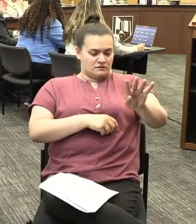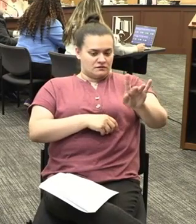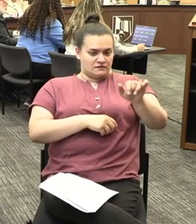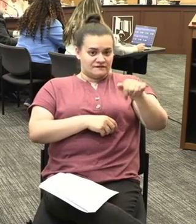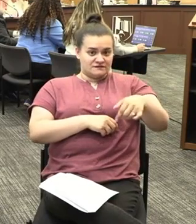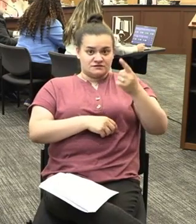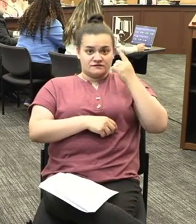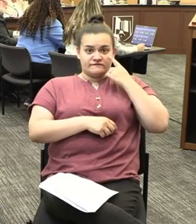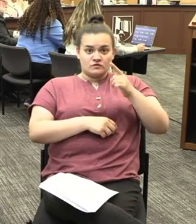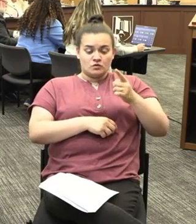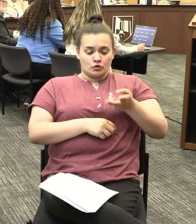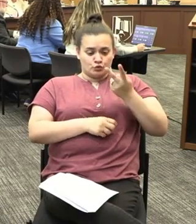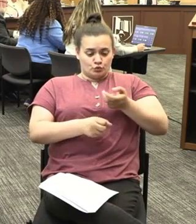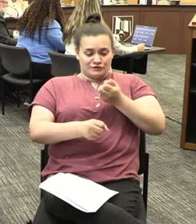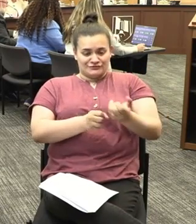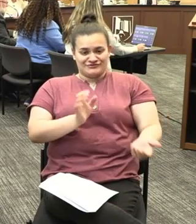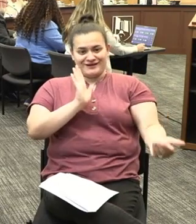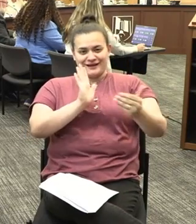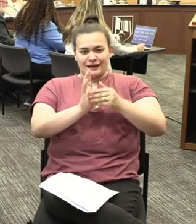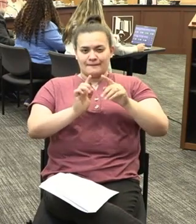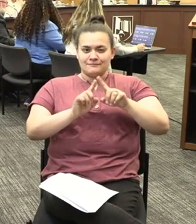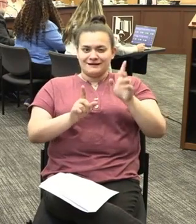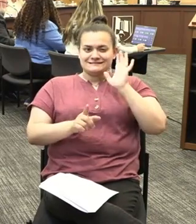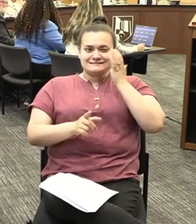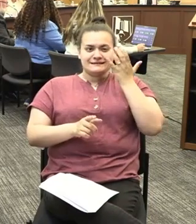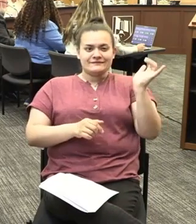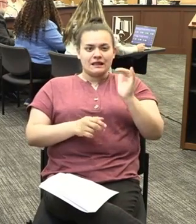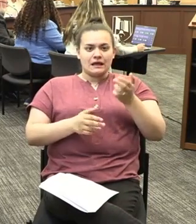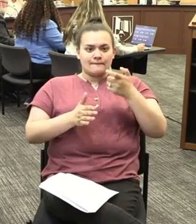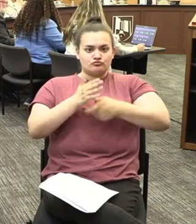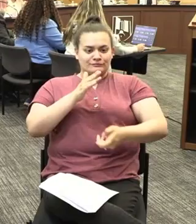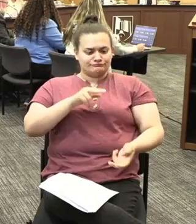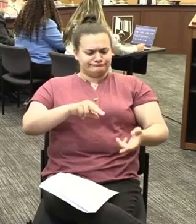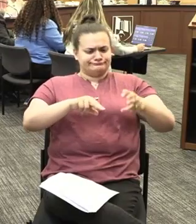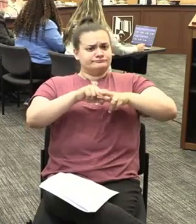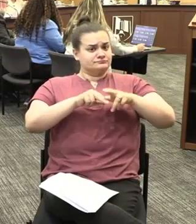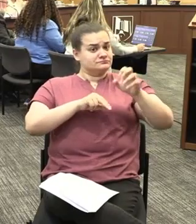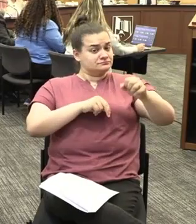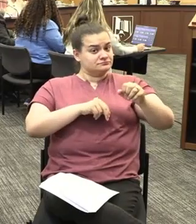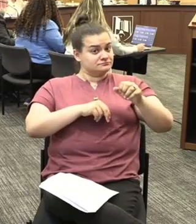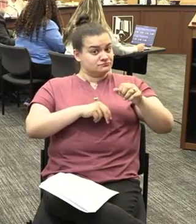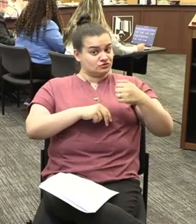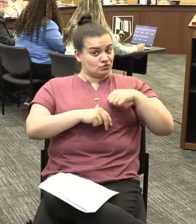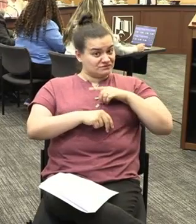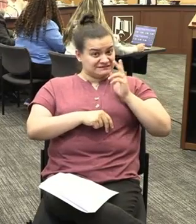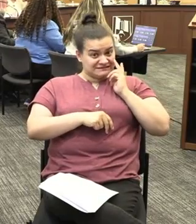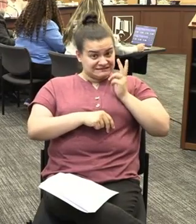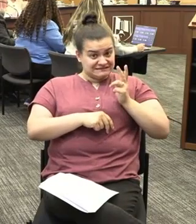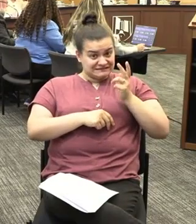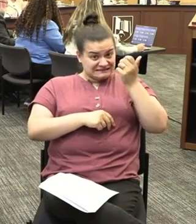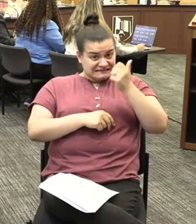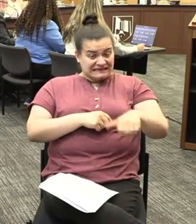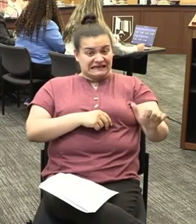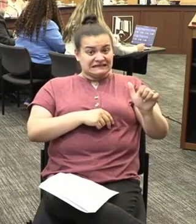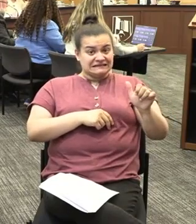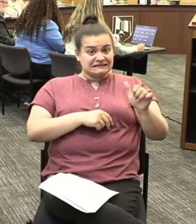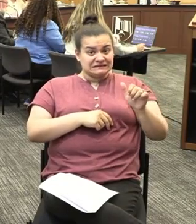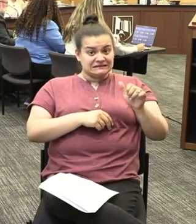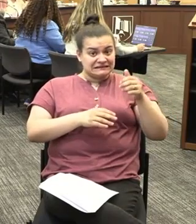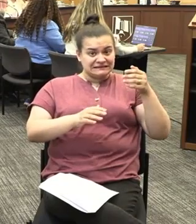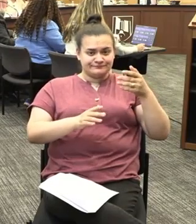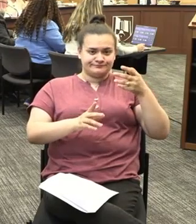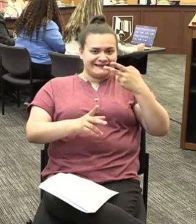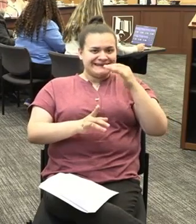for the 2 years again, but it seems that the prices definitely increased. Are we seeing any, as you said, hits to it that